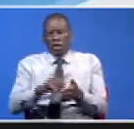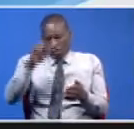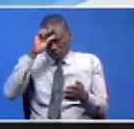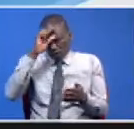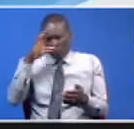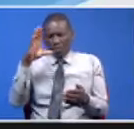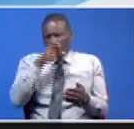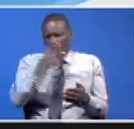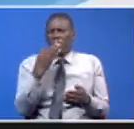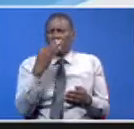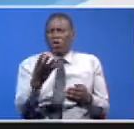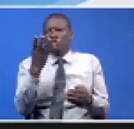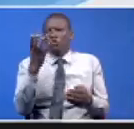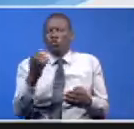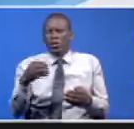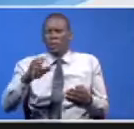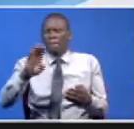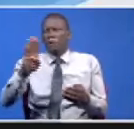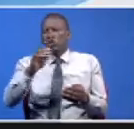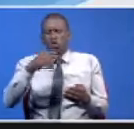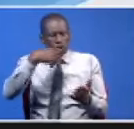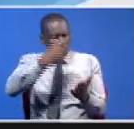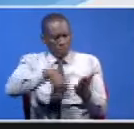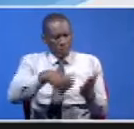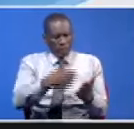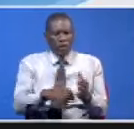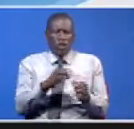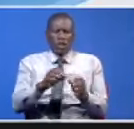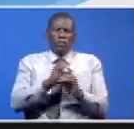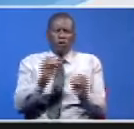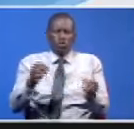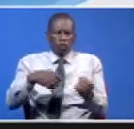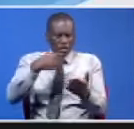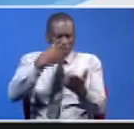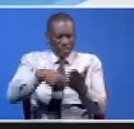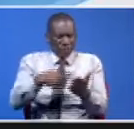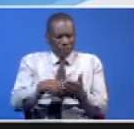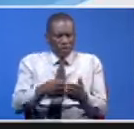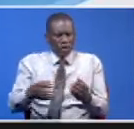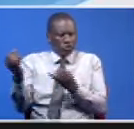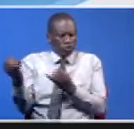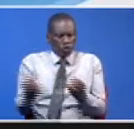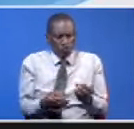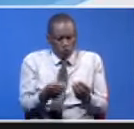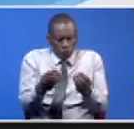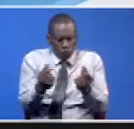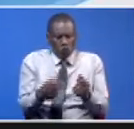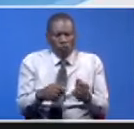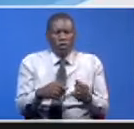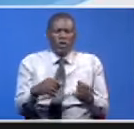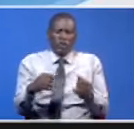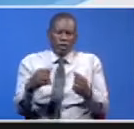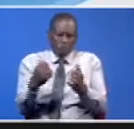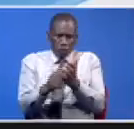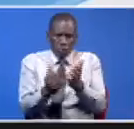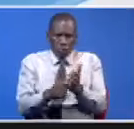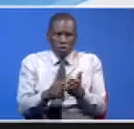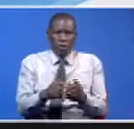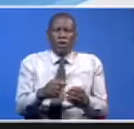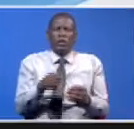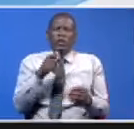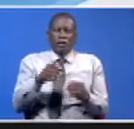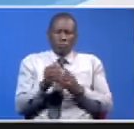billion shillings in revenue collections if no new taxes are introduced to plug the deficit, while ruling out borrowing.